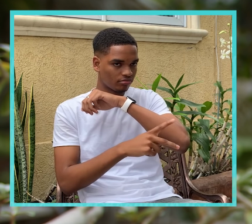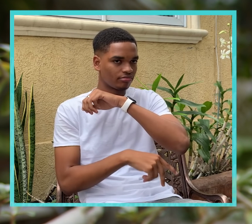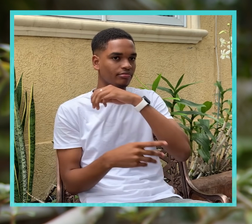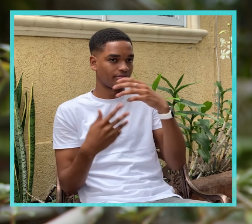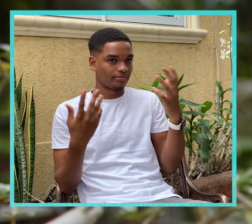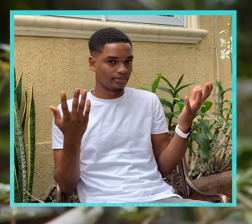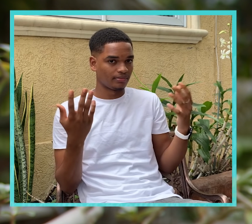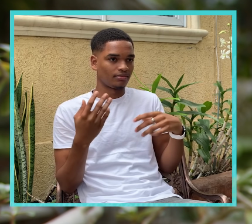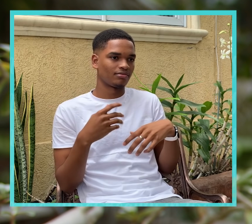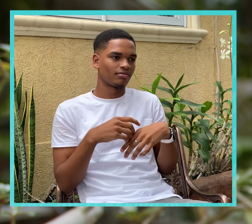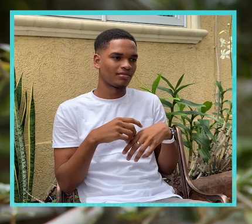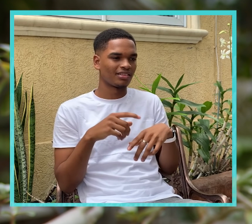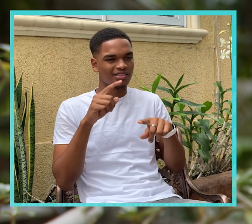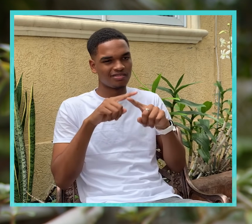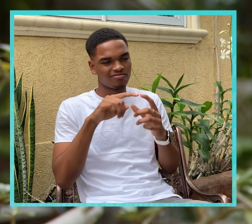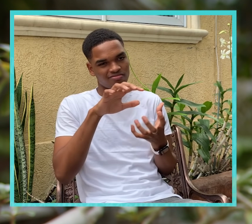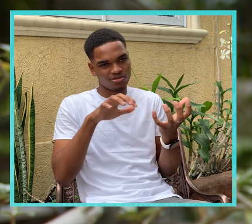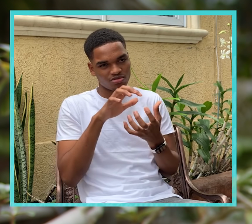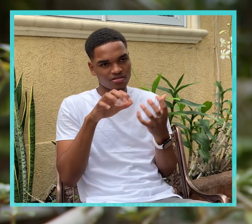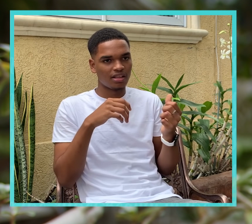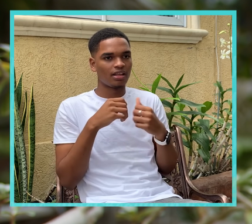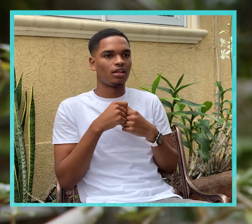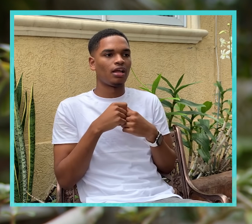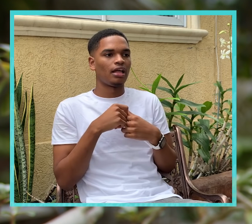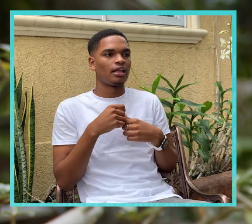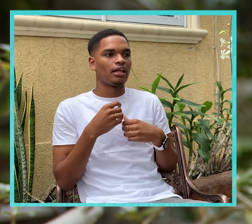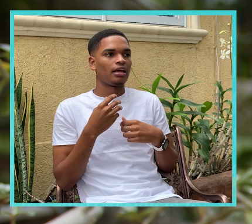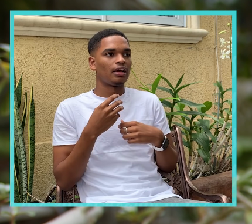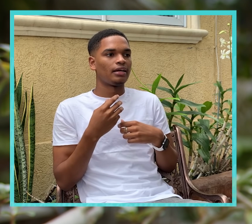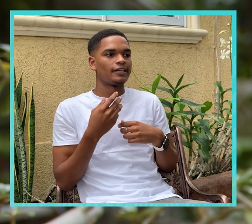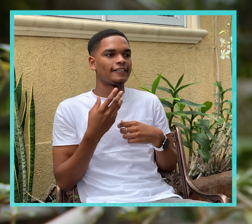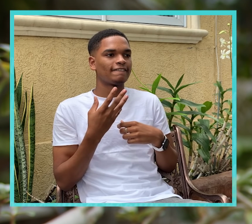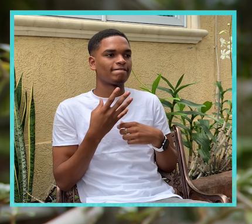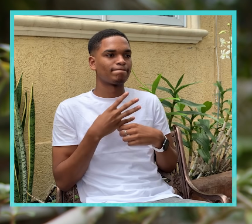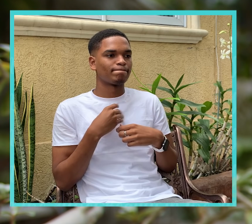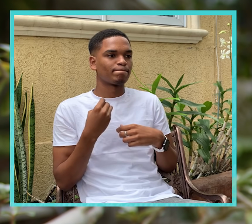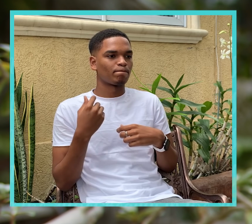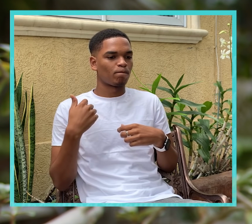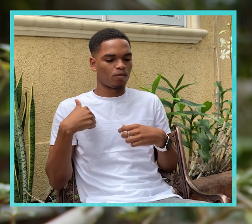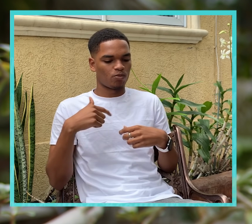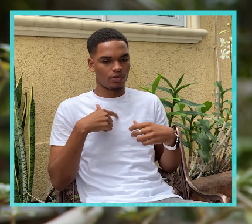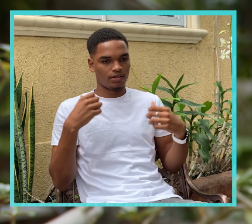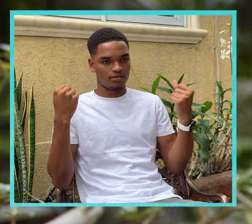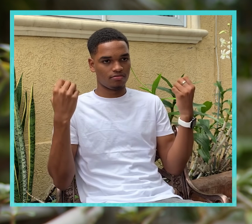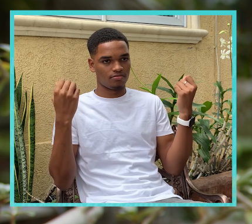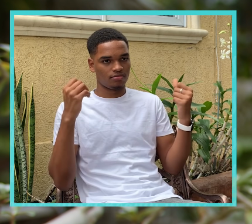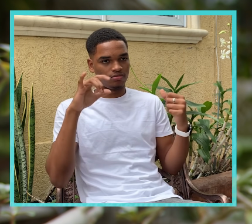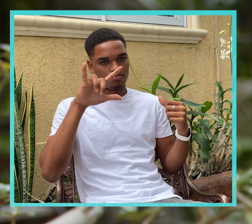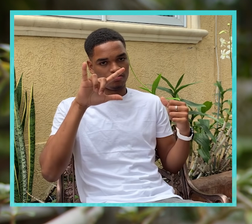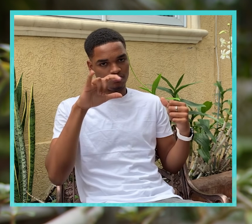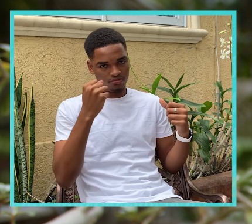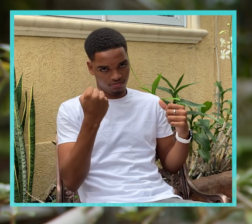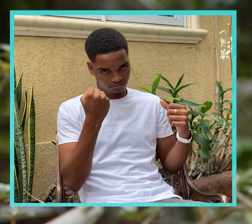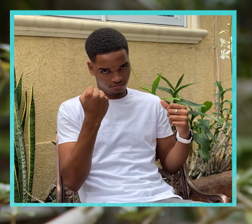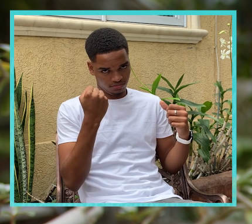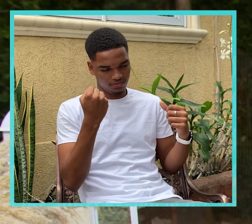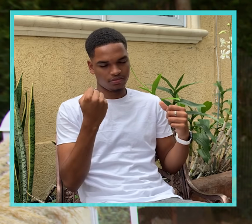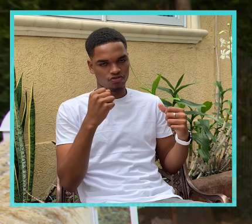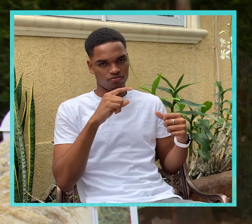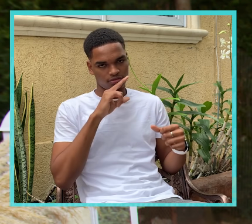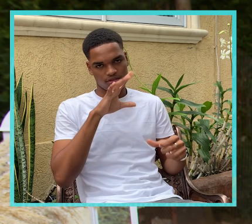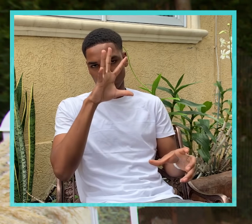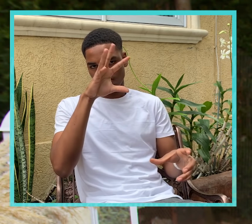Pijin, mixture of both. And we sign Jamaican sign language, which covers all of